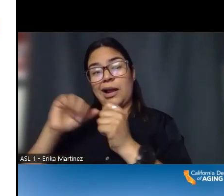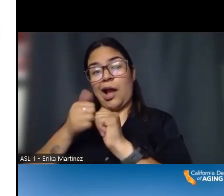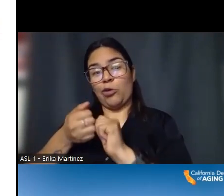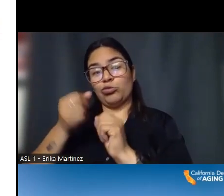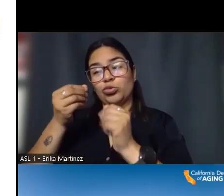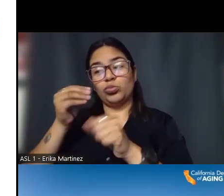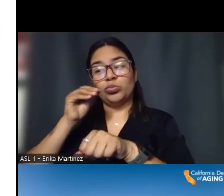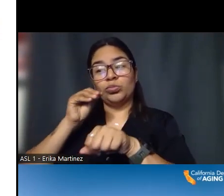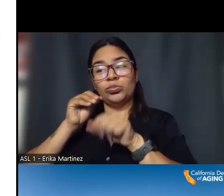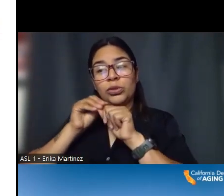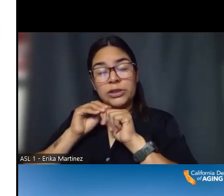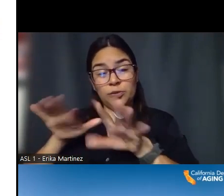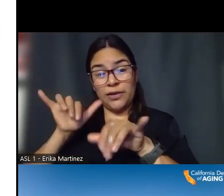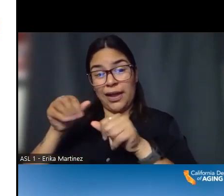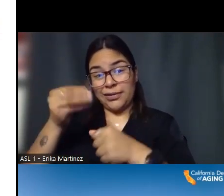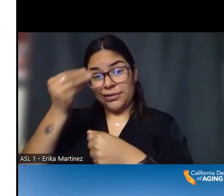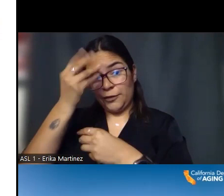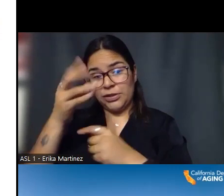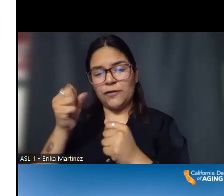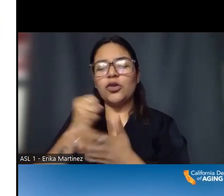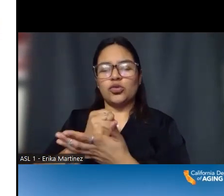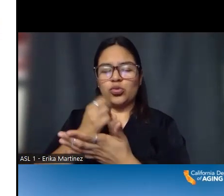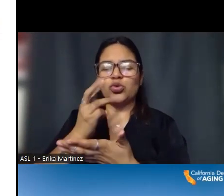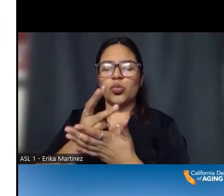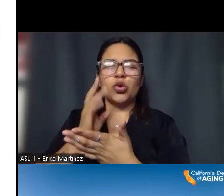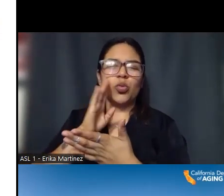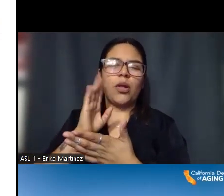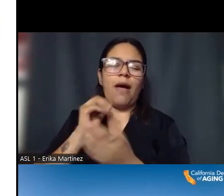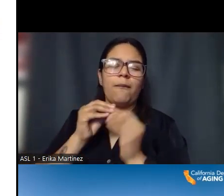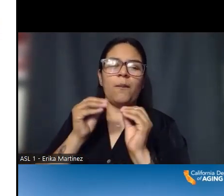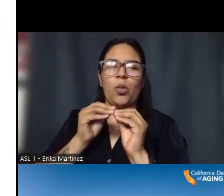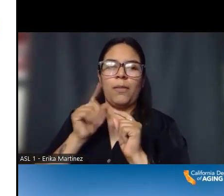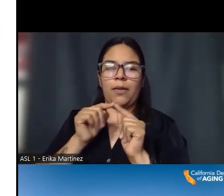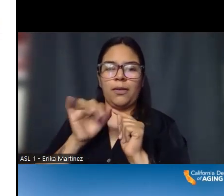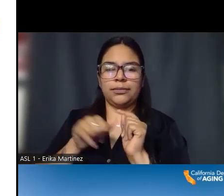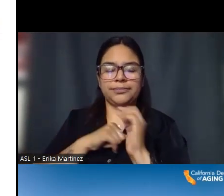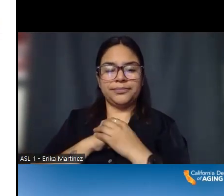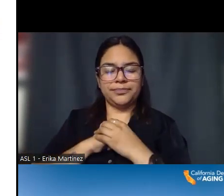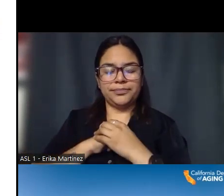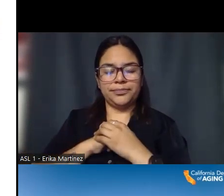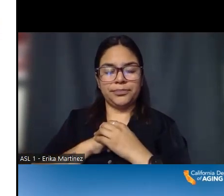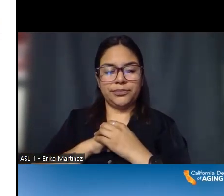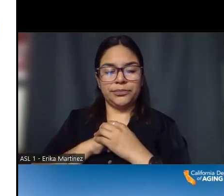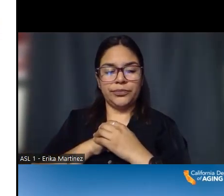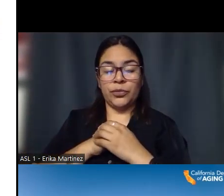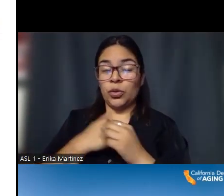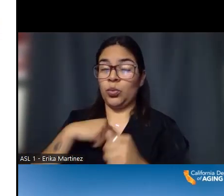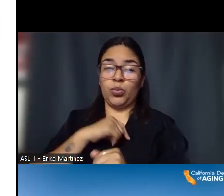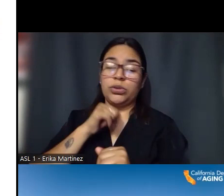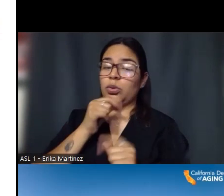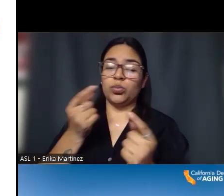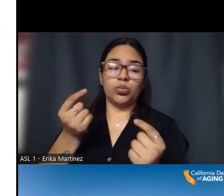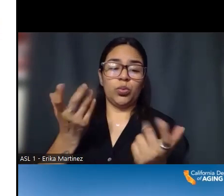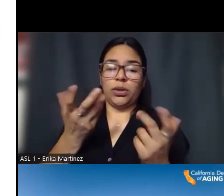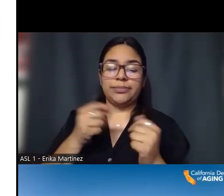So we definitely refer to the facility social worker for the local resources. Another thing that we don't do is investigate elder or dependent